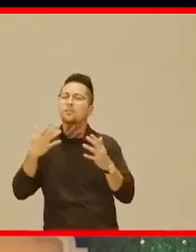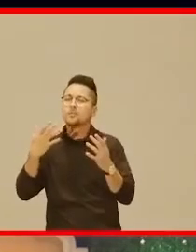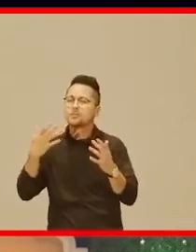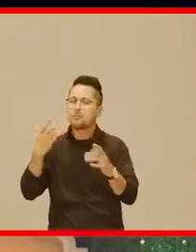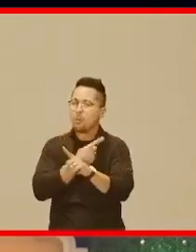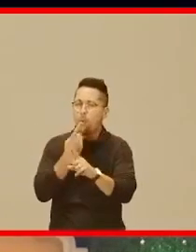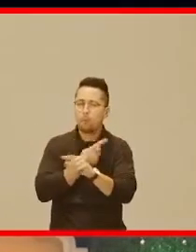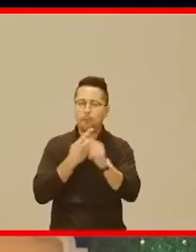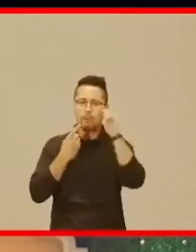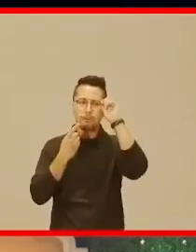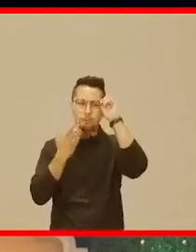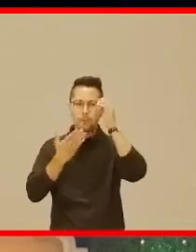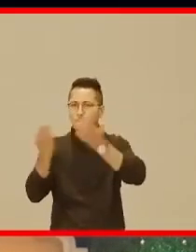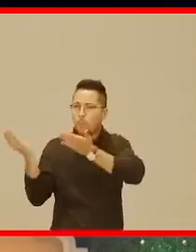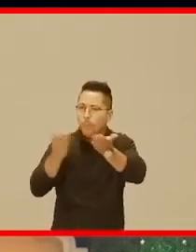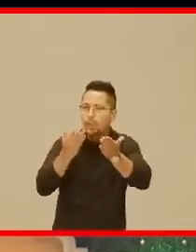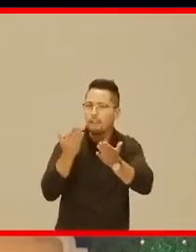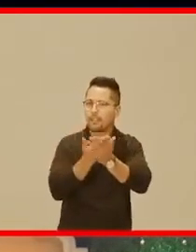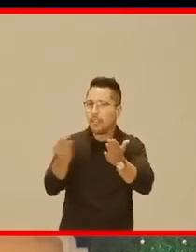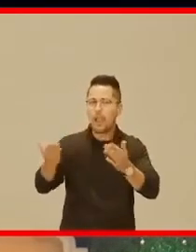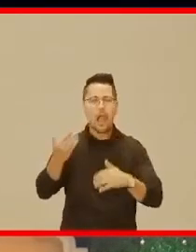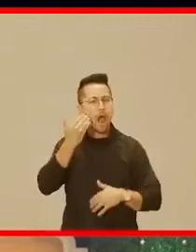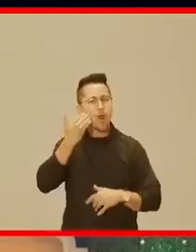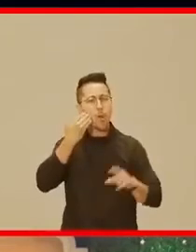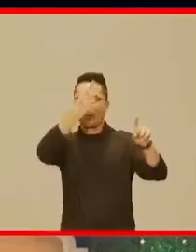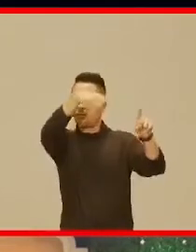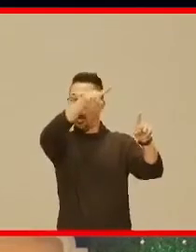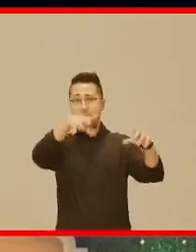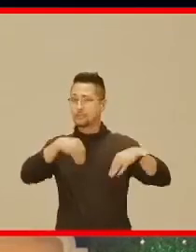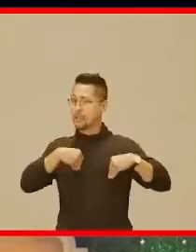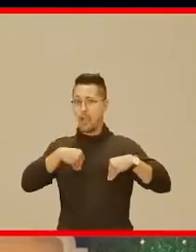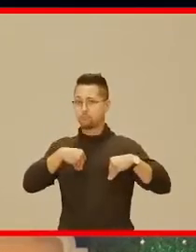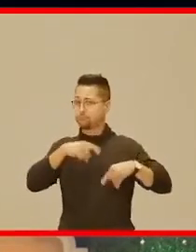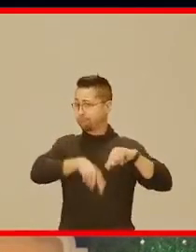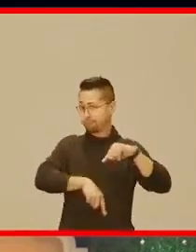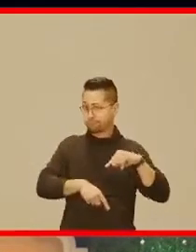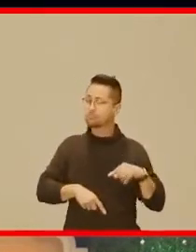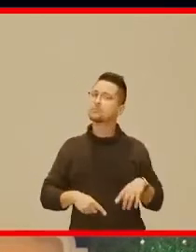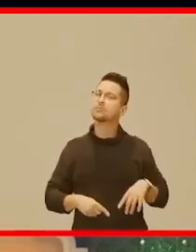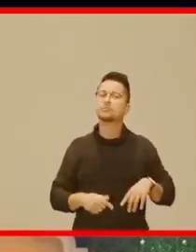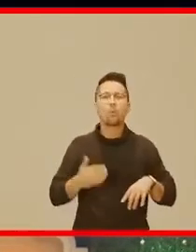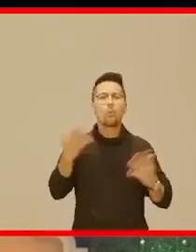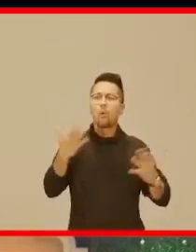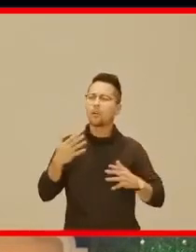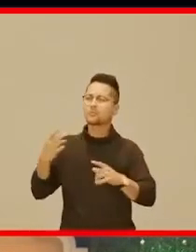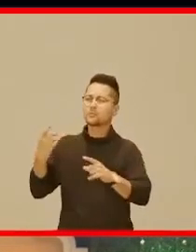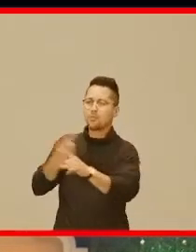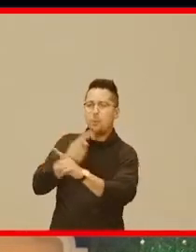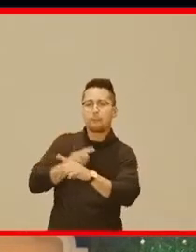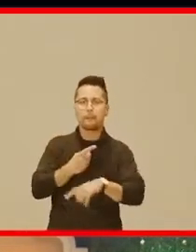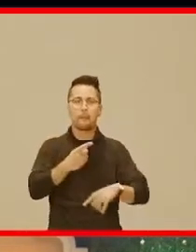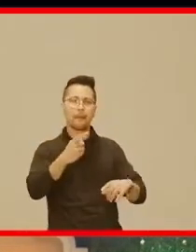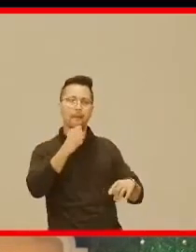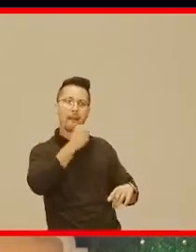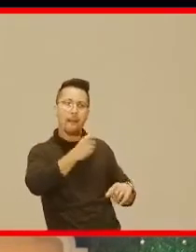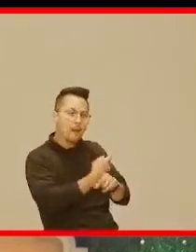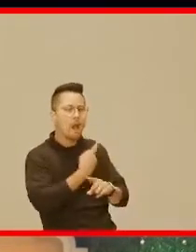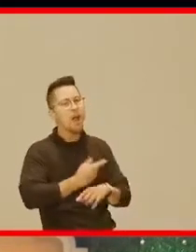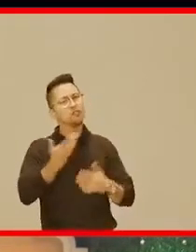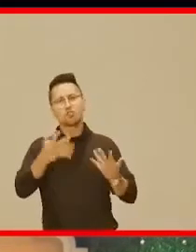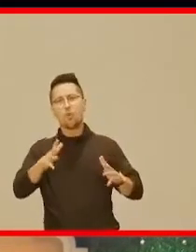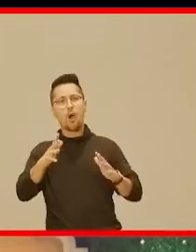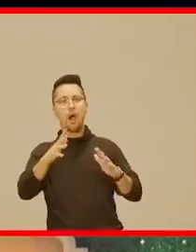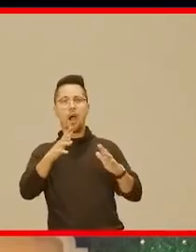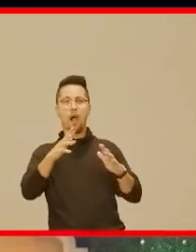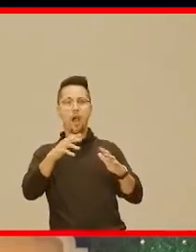to offer things to them? I know they probably can't accept things, so what are appropriate actions and inappropriate actions? You don't want to put them in an awkward situation where they